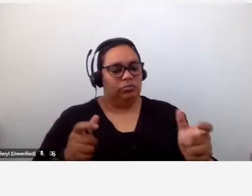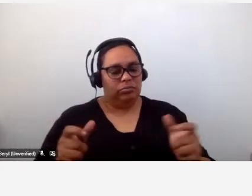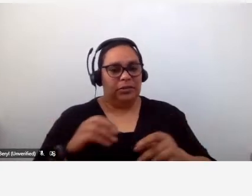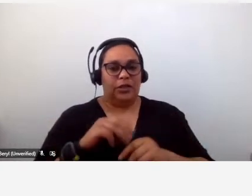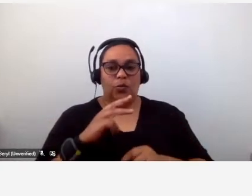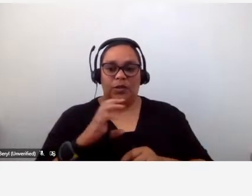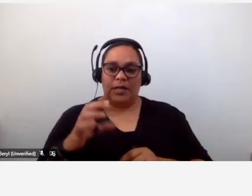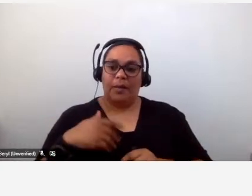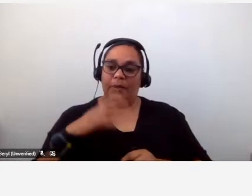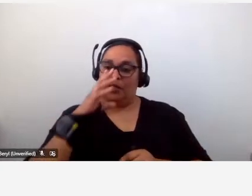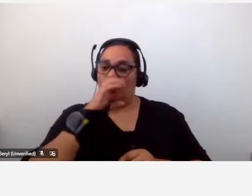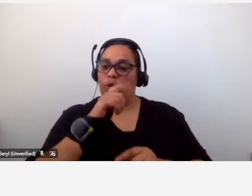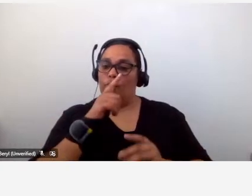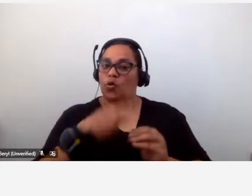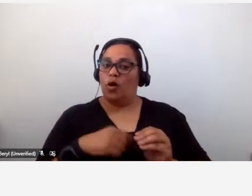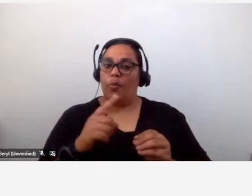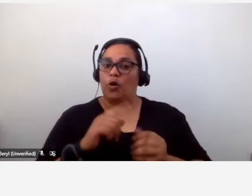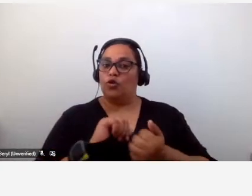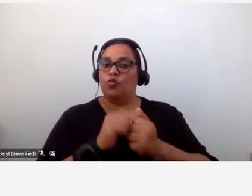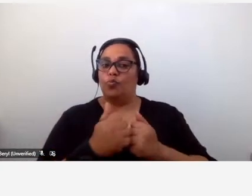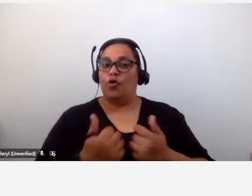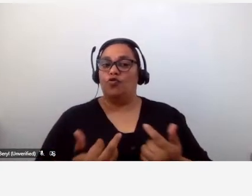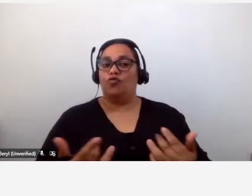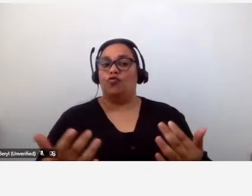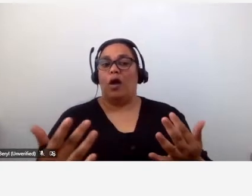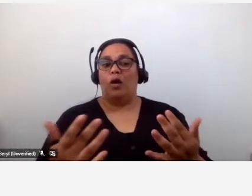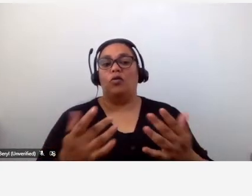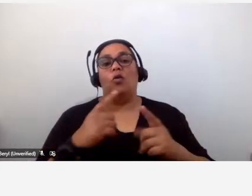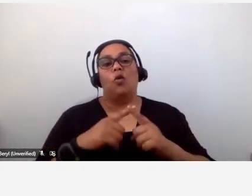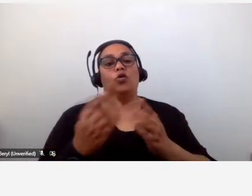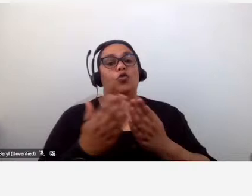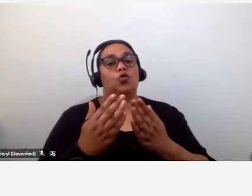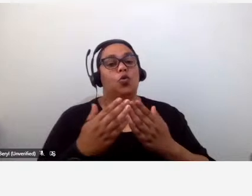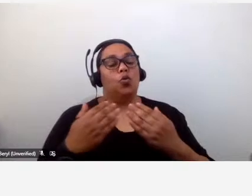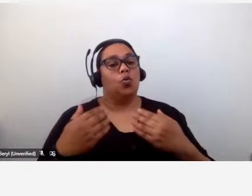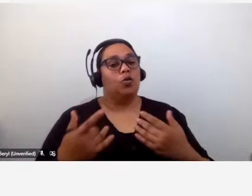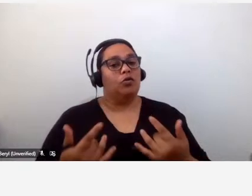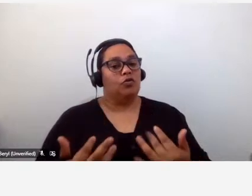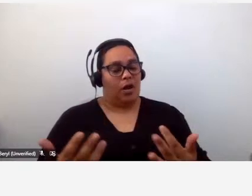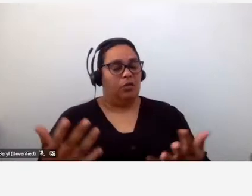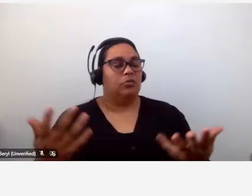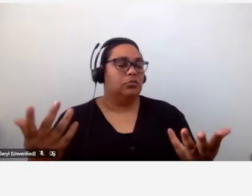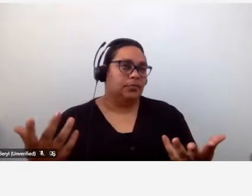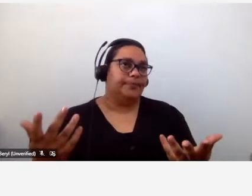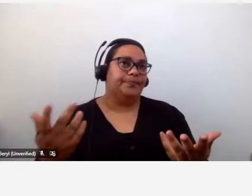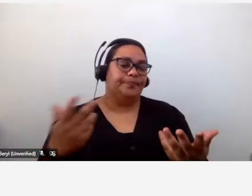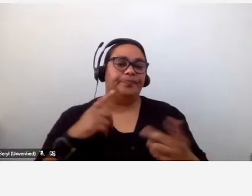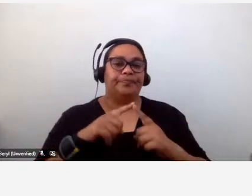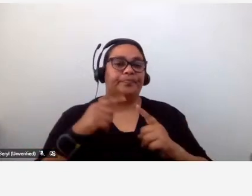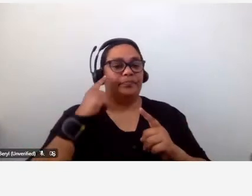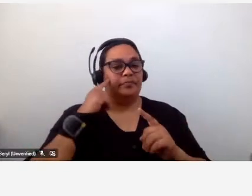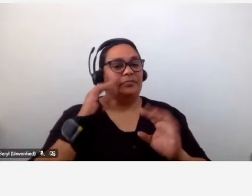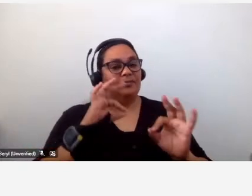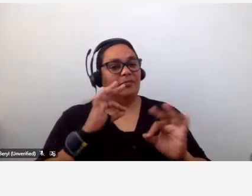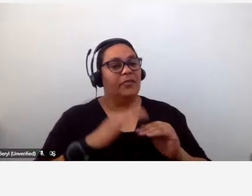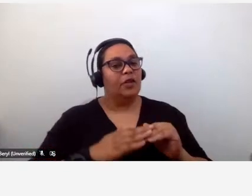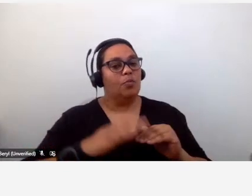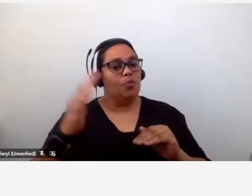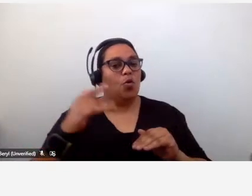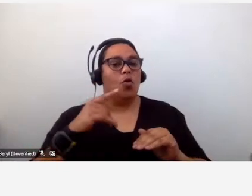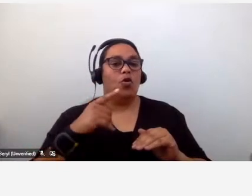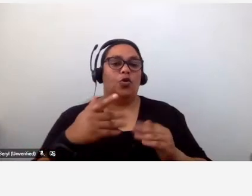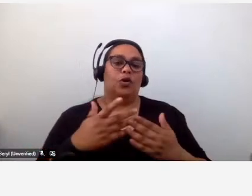Cape, I presume you speak about sports ground facilities and also school facilities. And I think that's obviously more one can